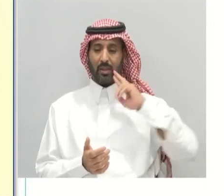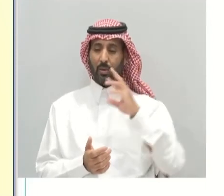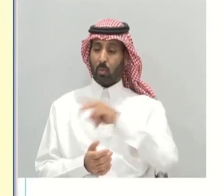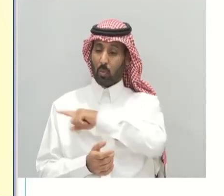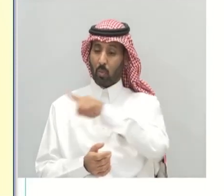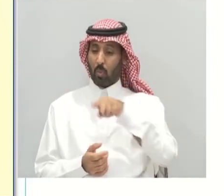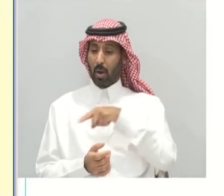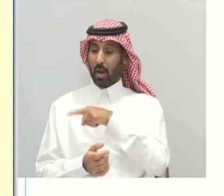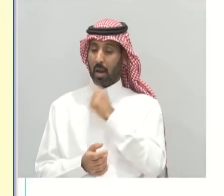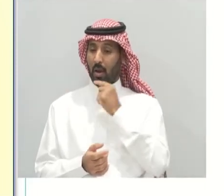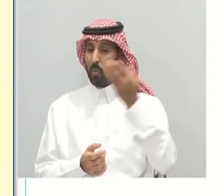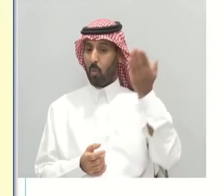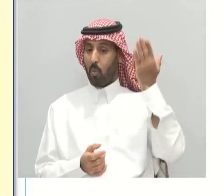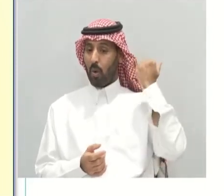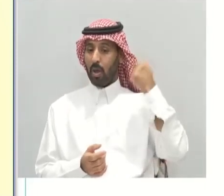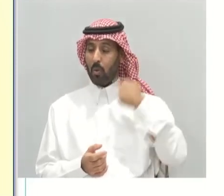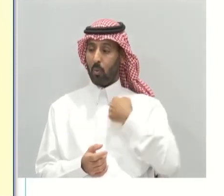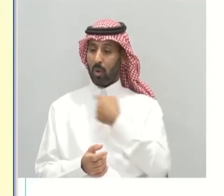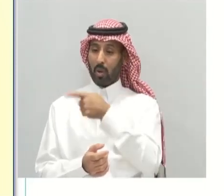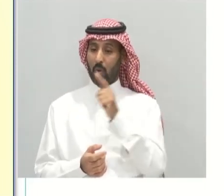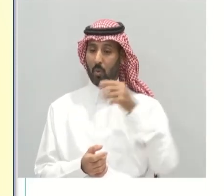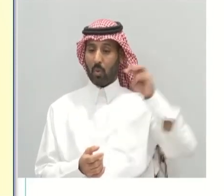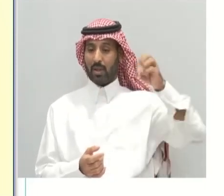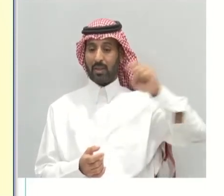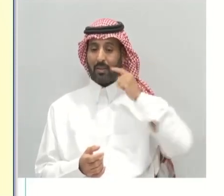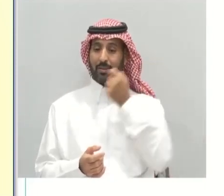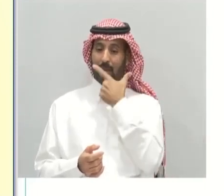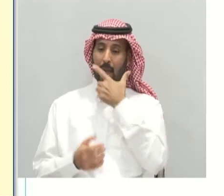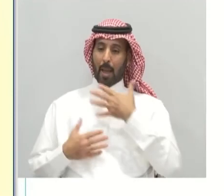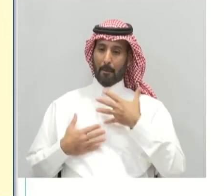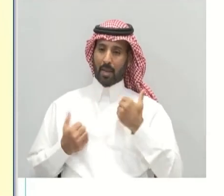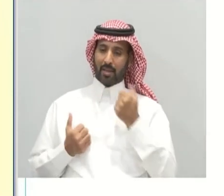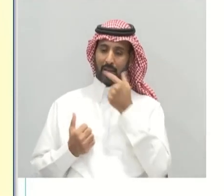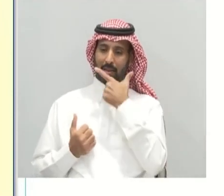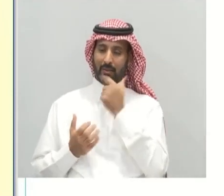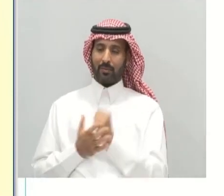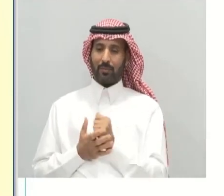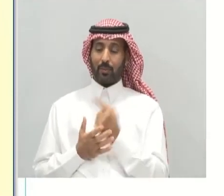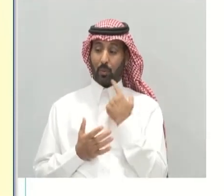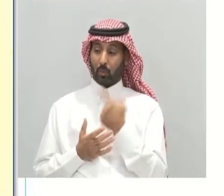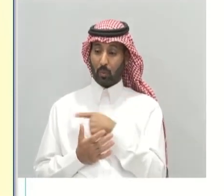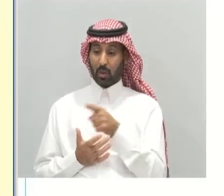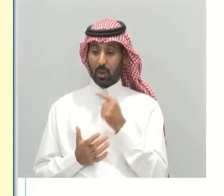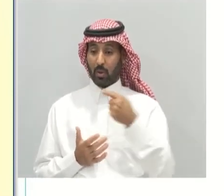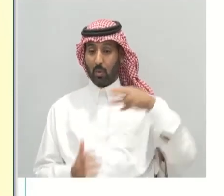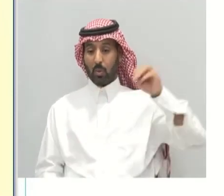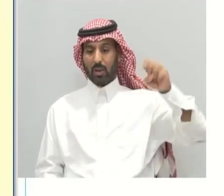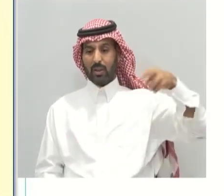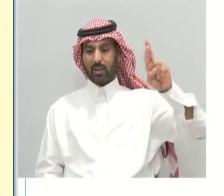wear. We were happy. Say with me, wear,